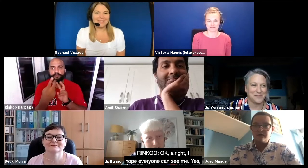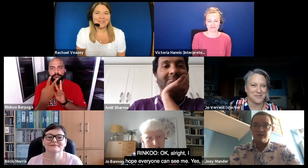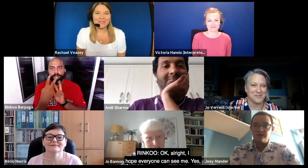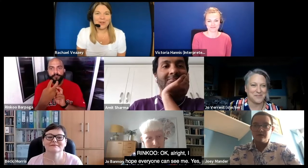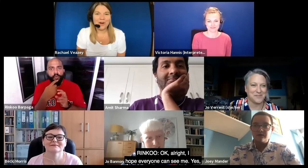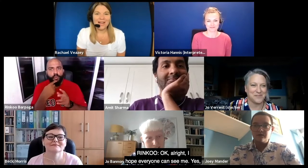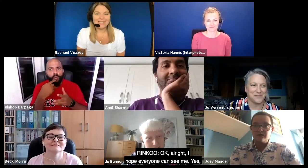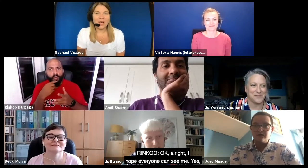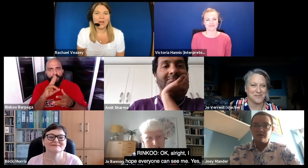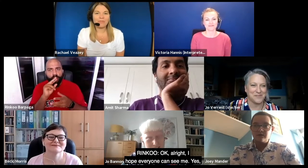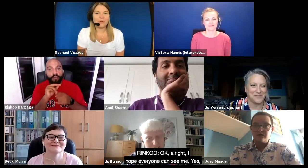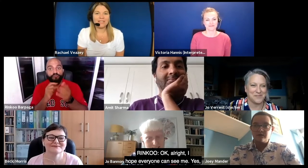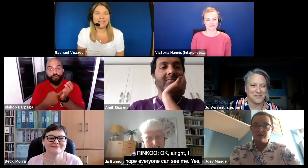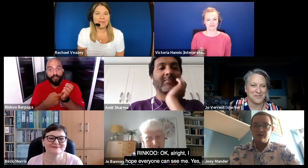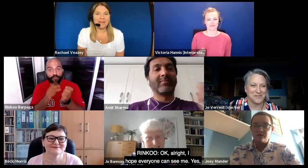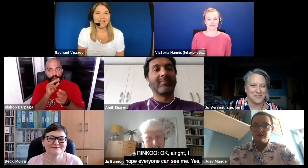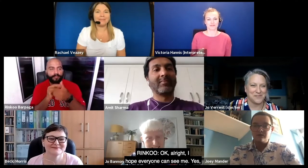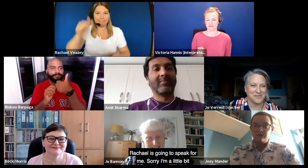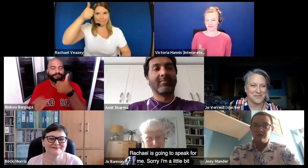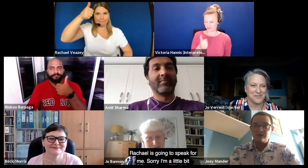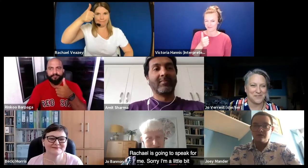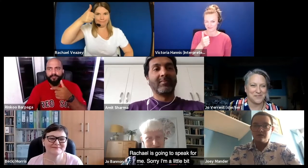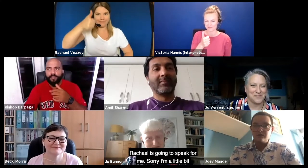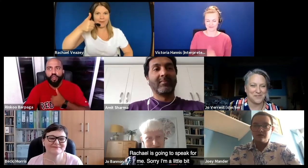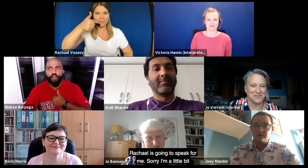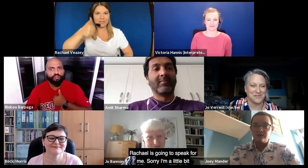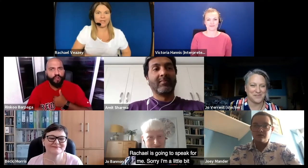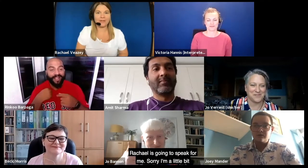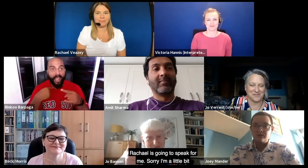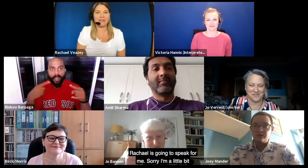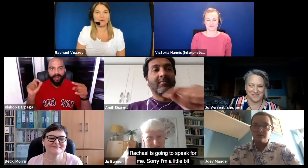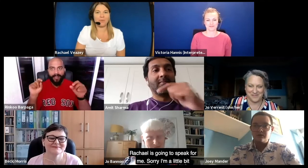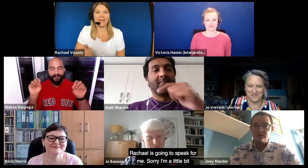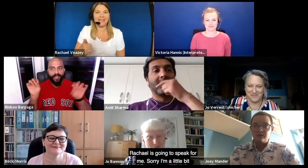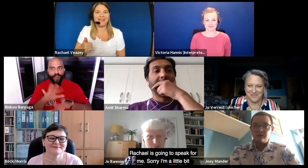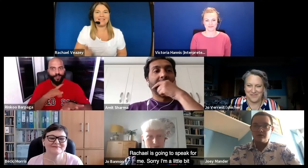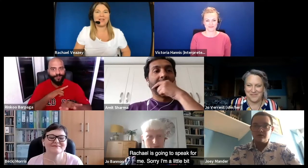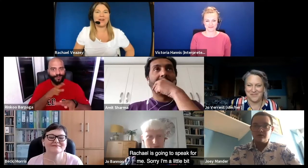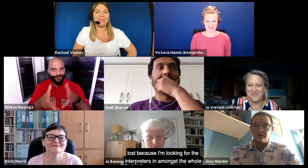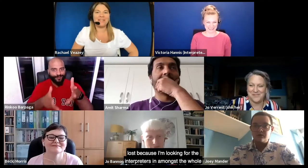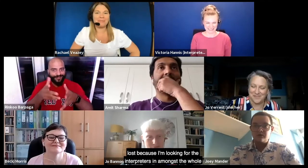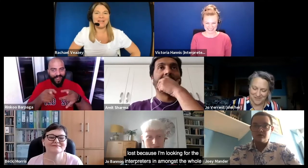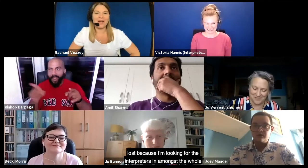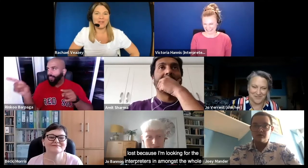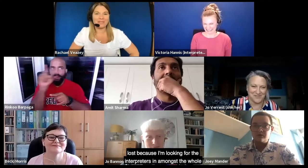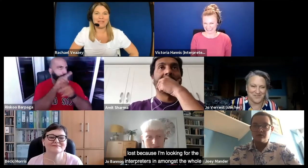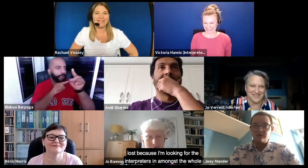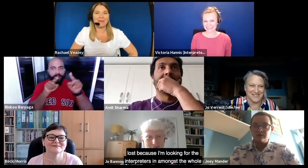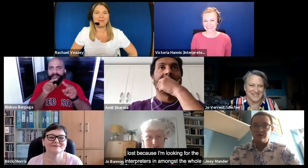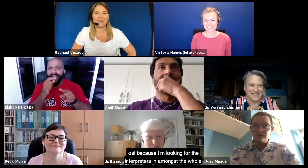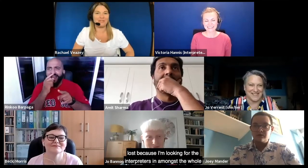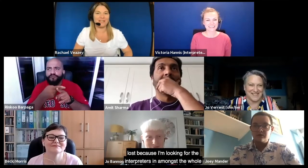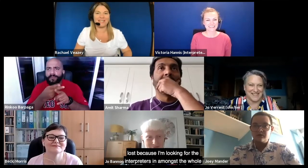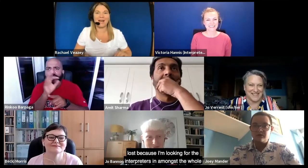Okay, all right, I hope everyone can see me. Yeah, Rachel's going to speak for me. Sorry, I'm a little bit lost because